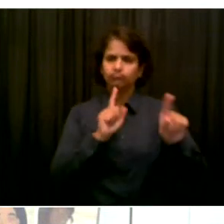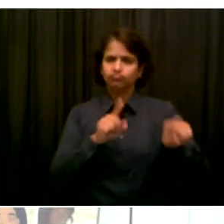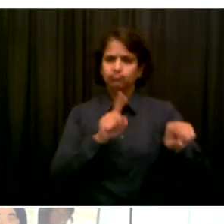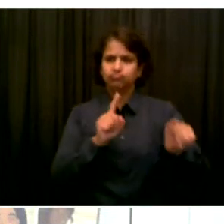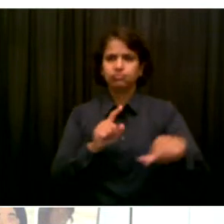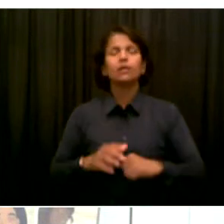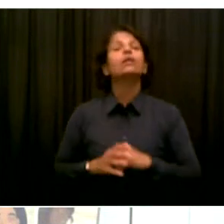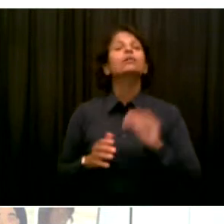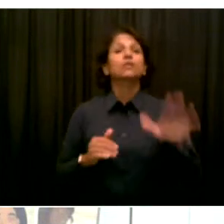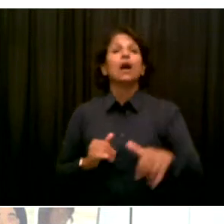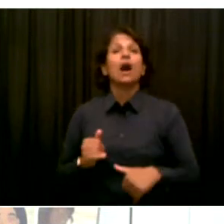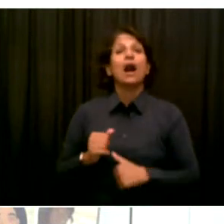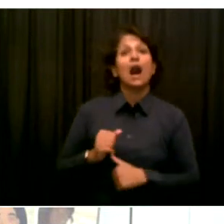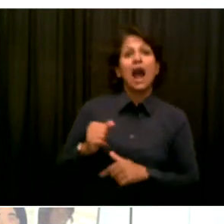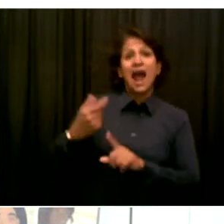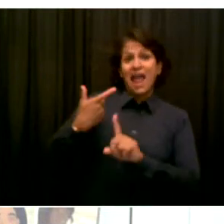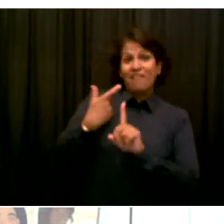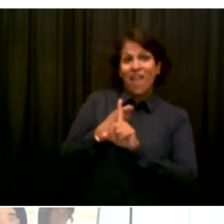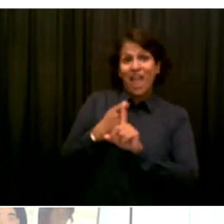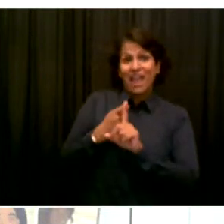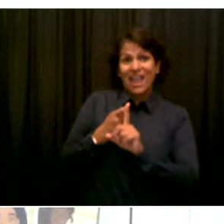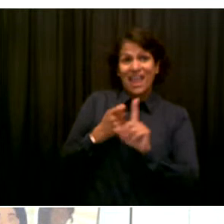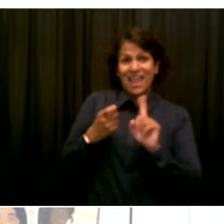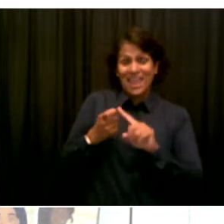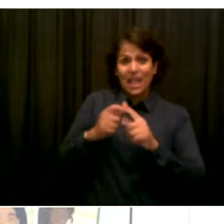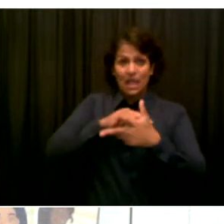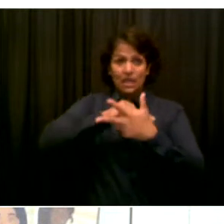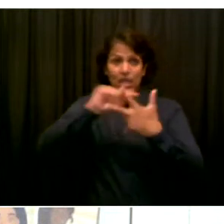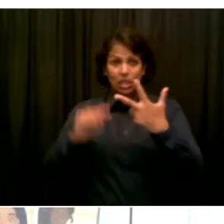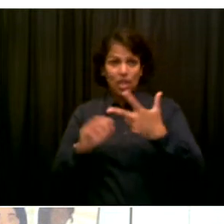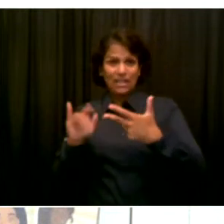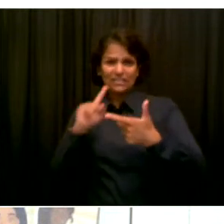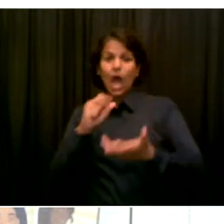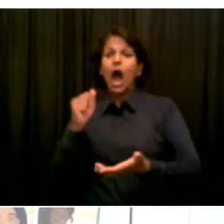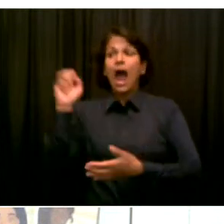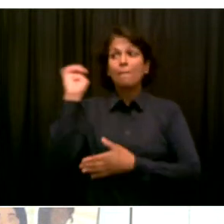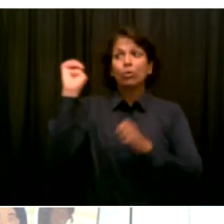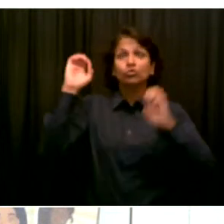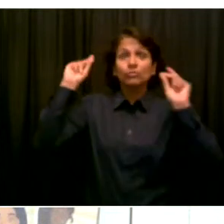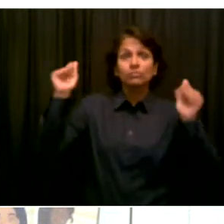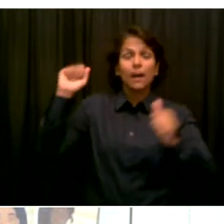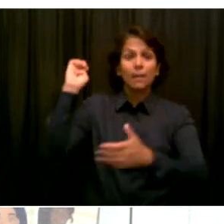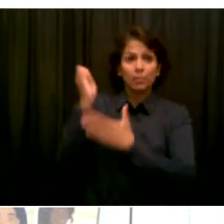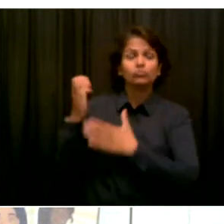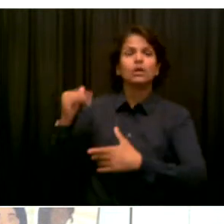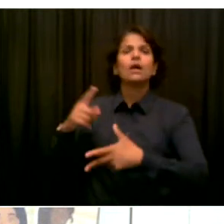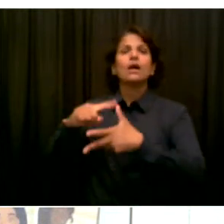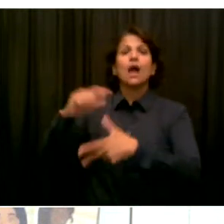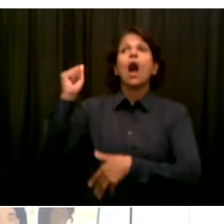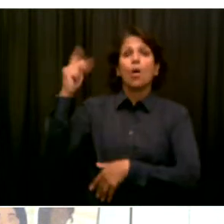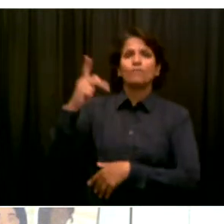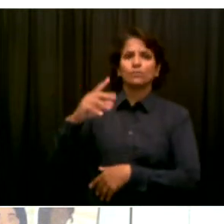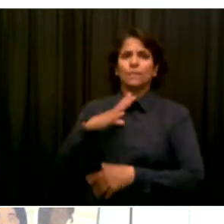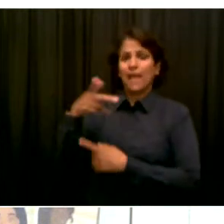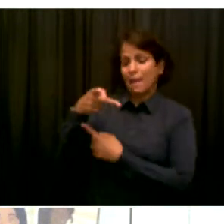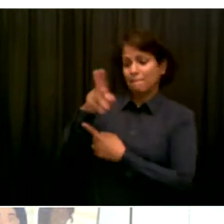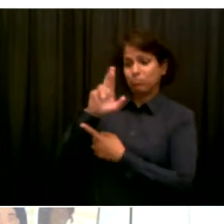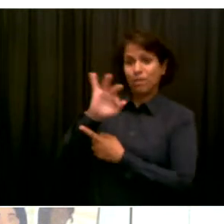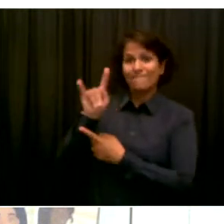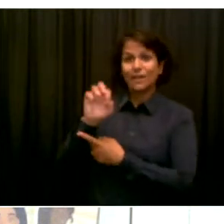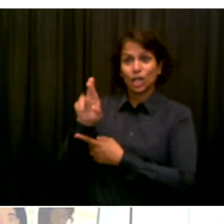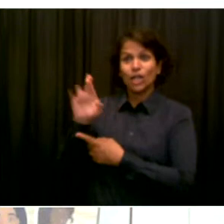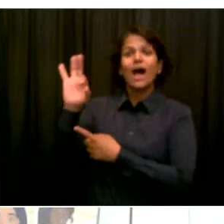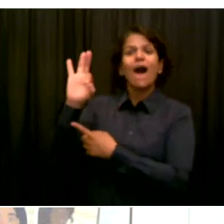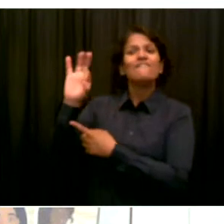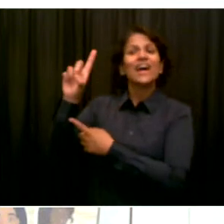vetted by the FDA, which means it is likely to be the earliest to be approved for a booster. We still await further